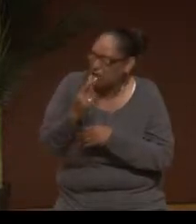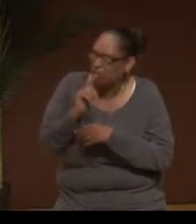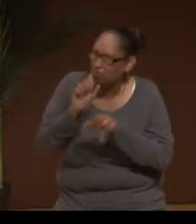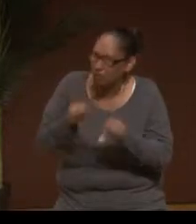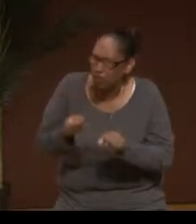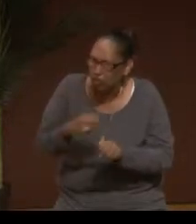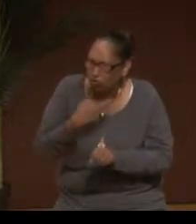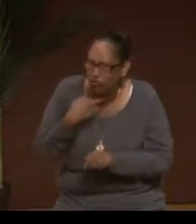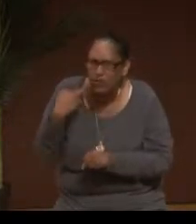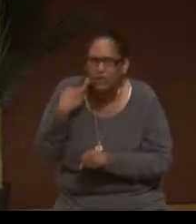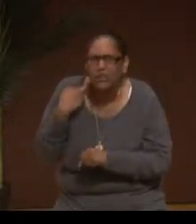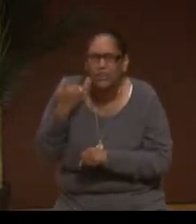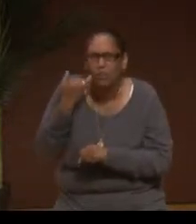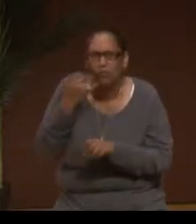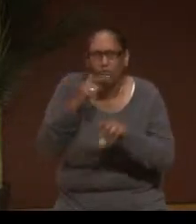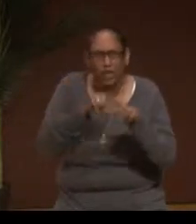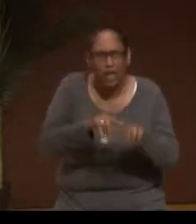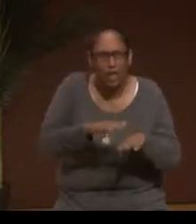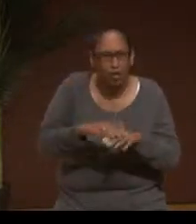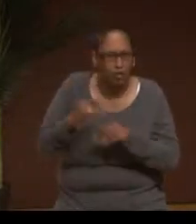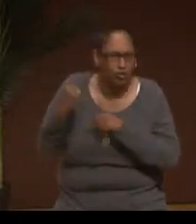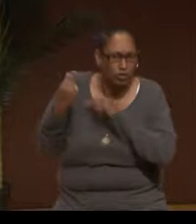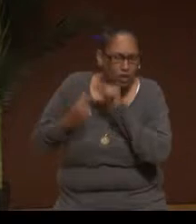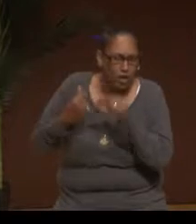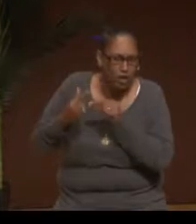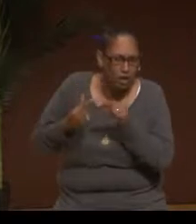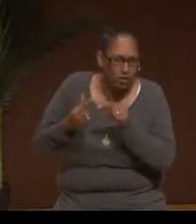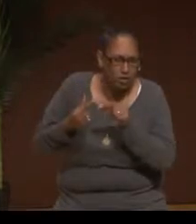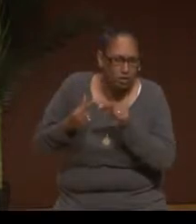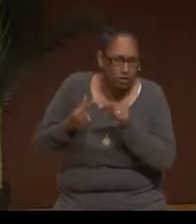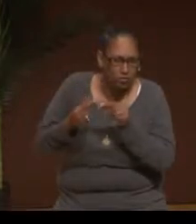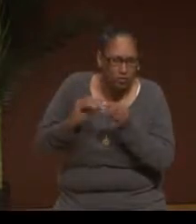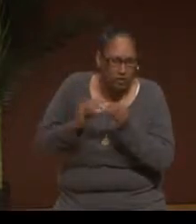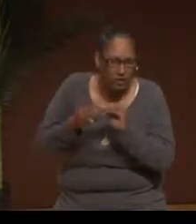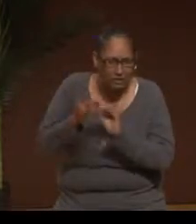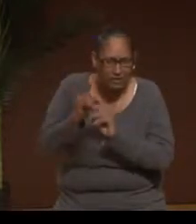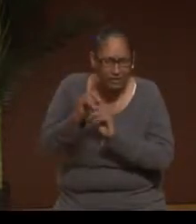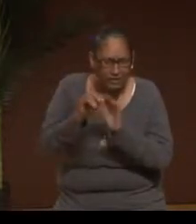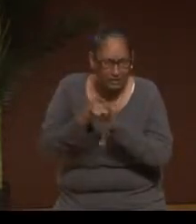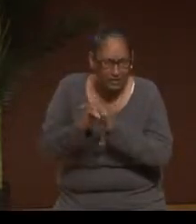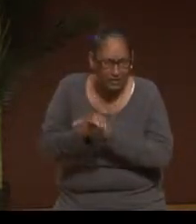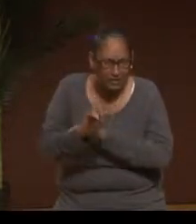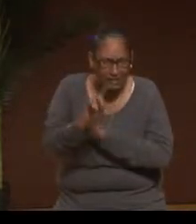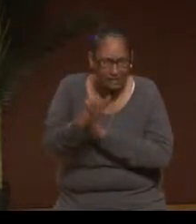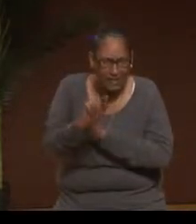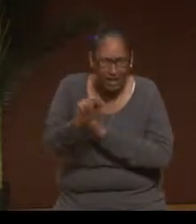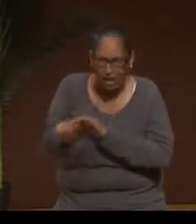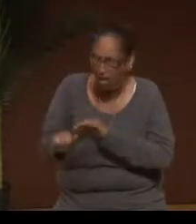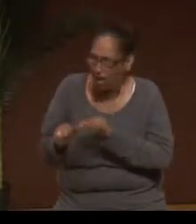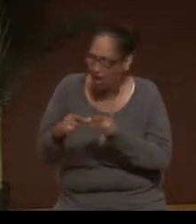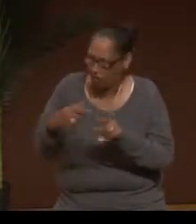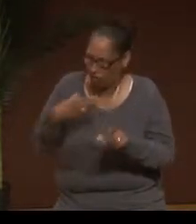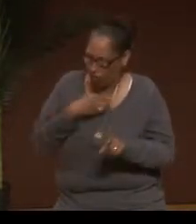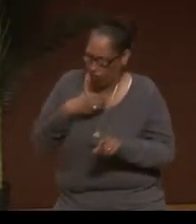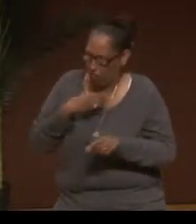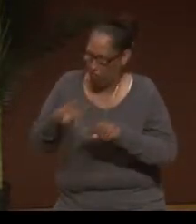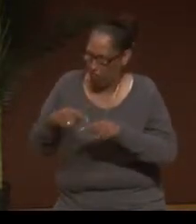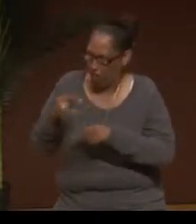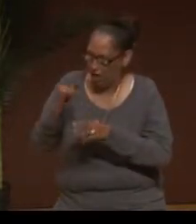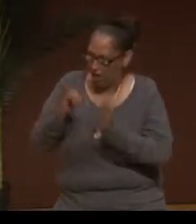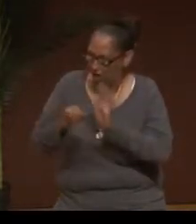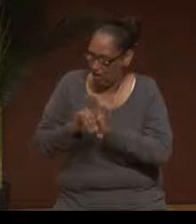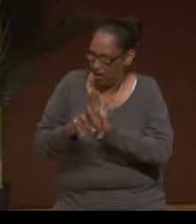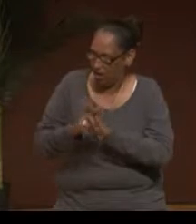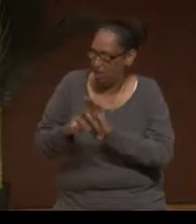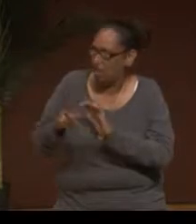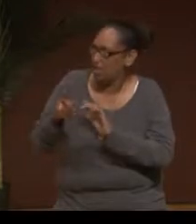risks if we rely on genetic data to establish these connections and to mediate claims about identity, heritage, and